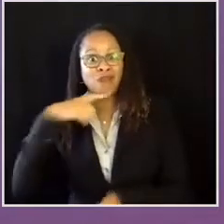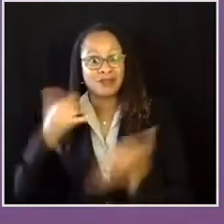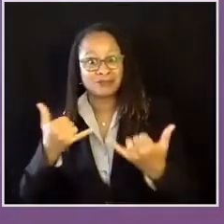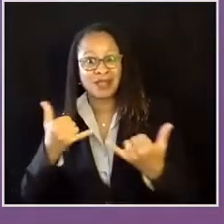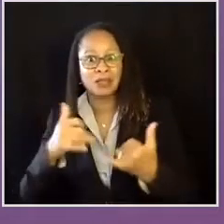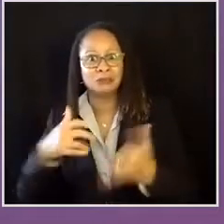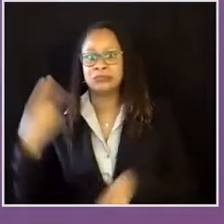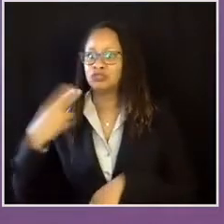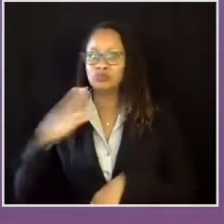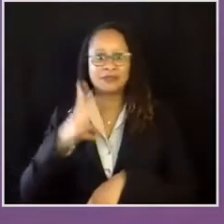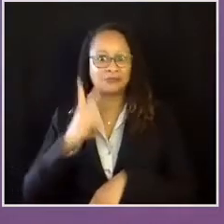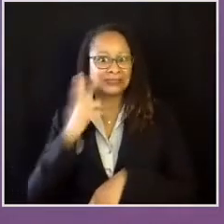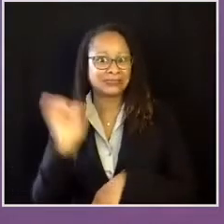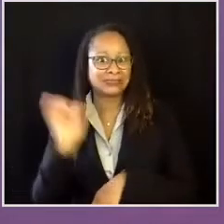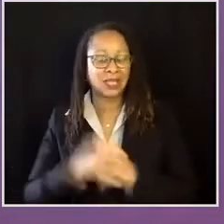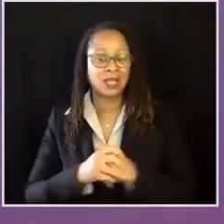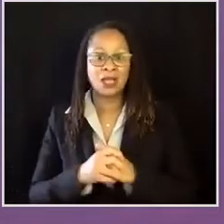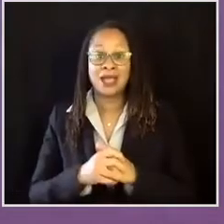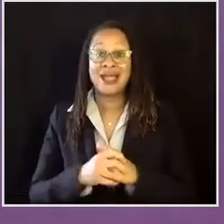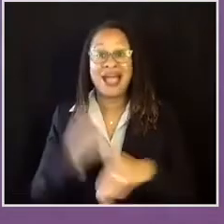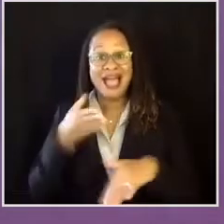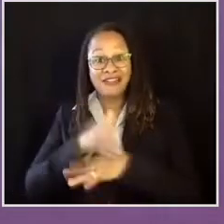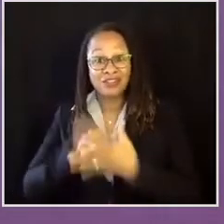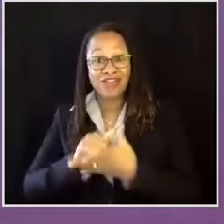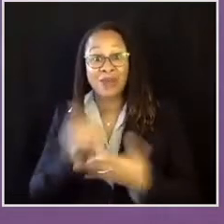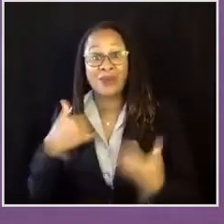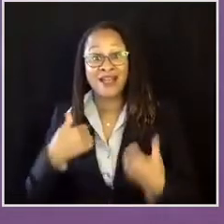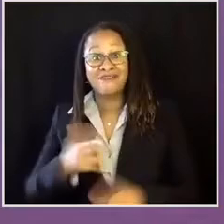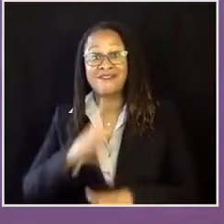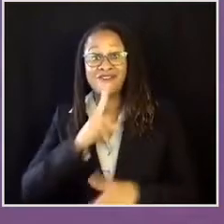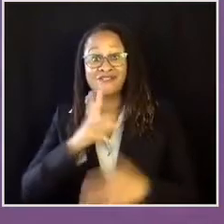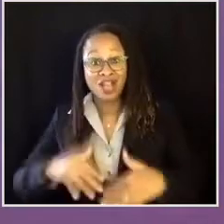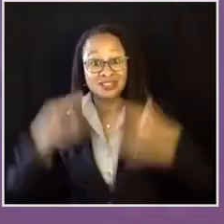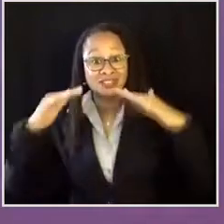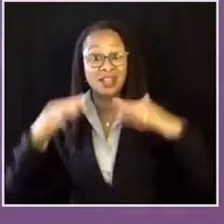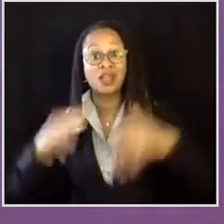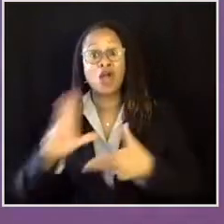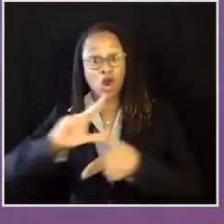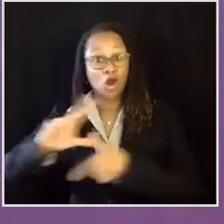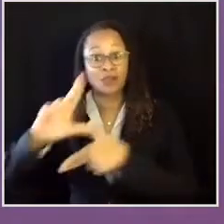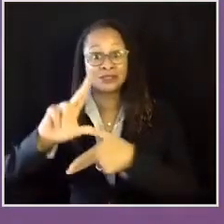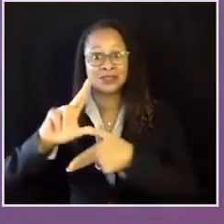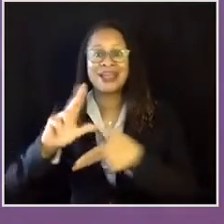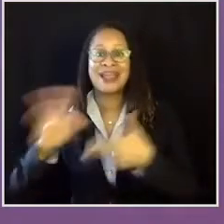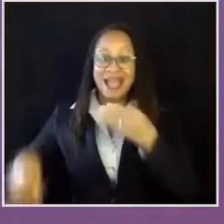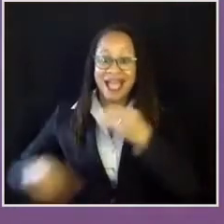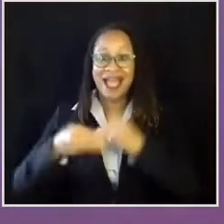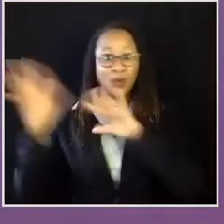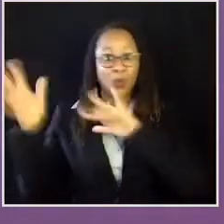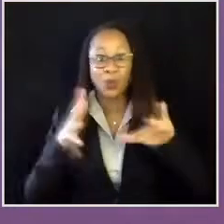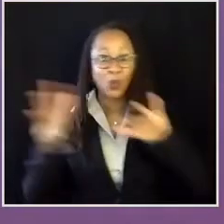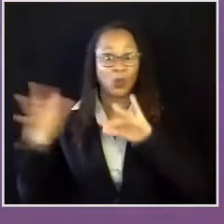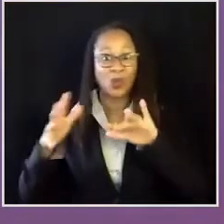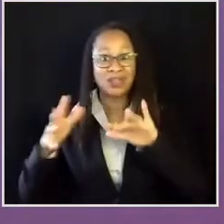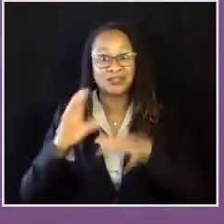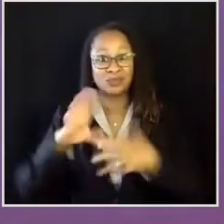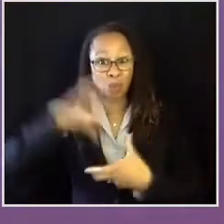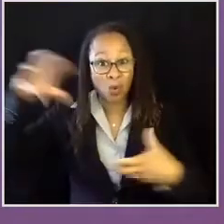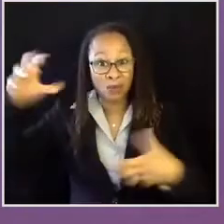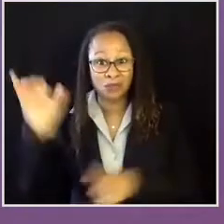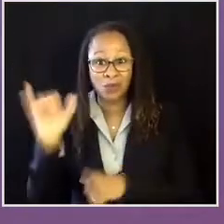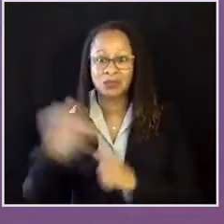Those follow record floods and hurricanes, sped by windstorms all this